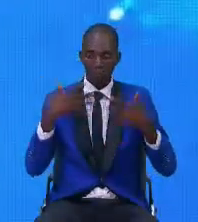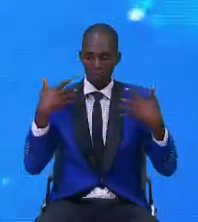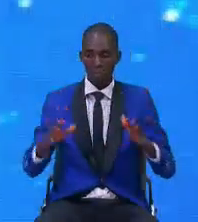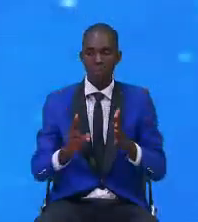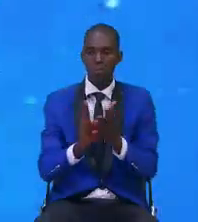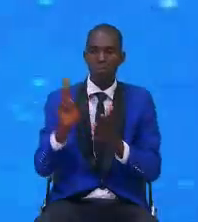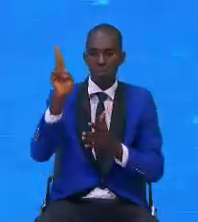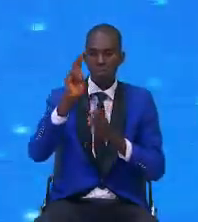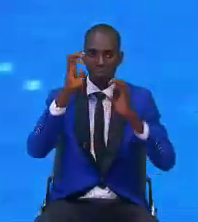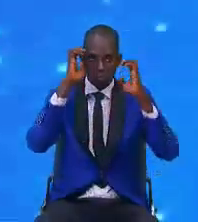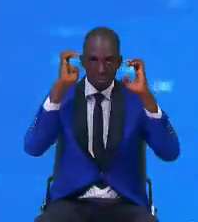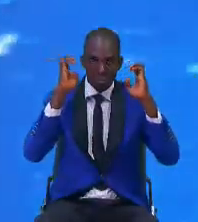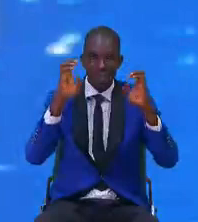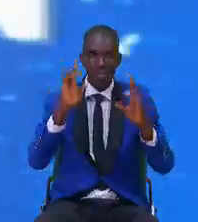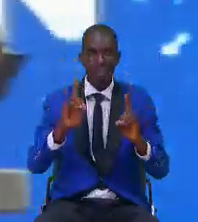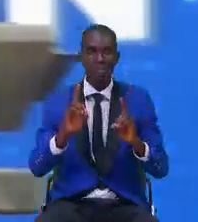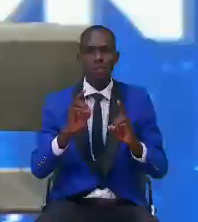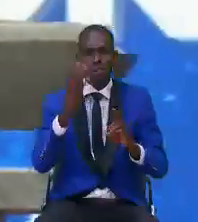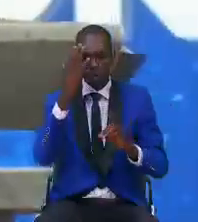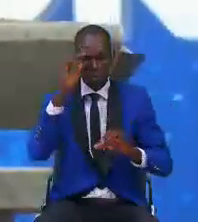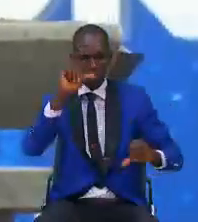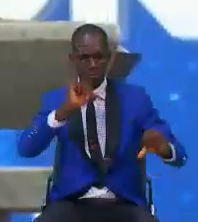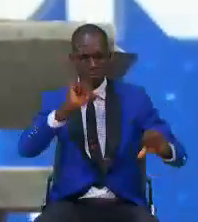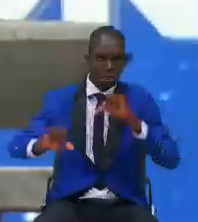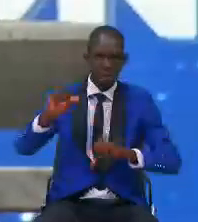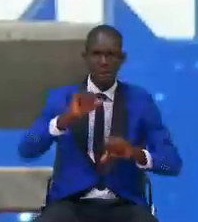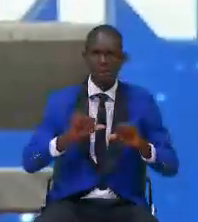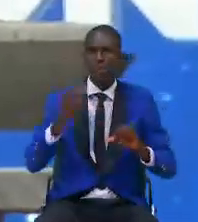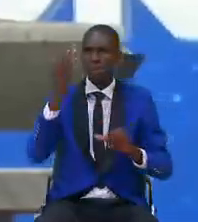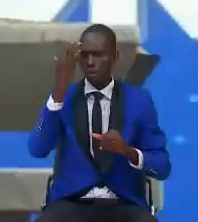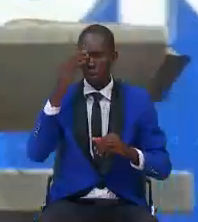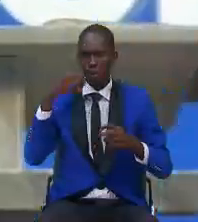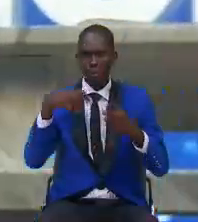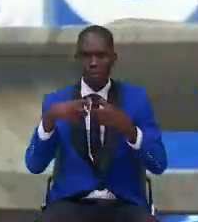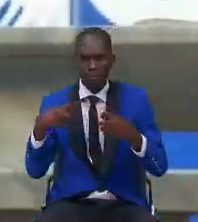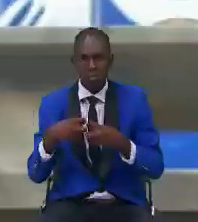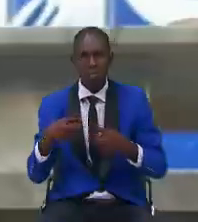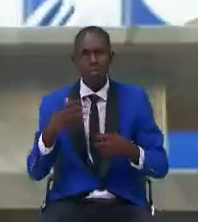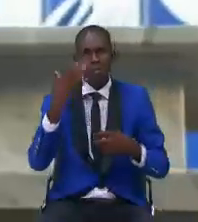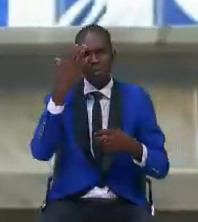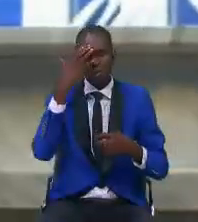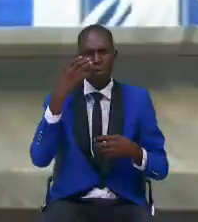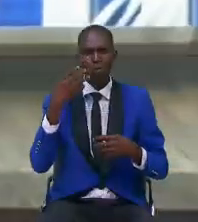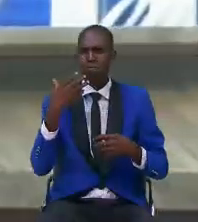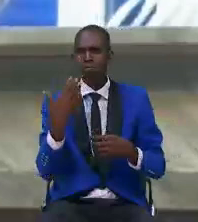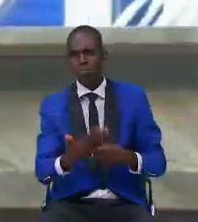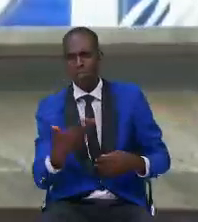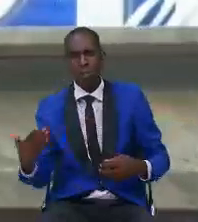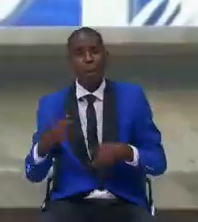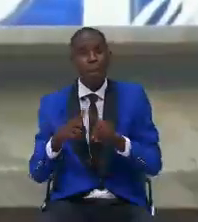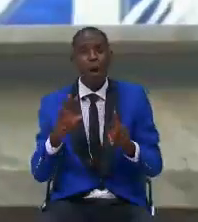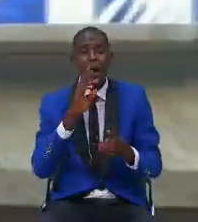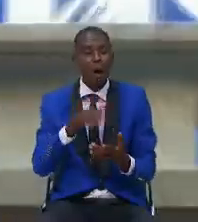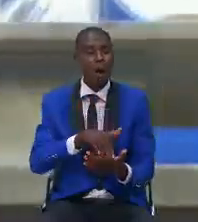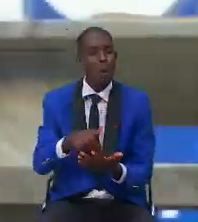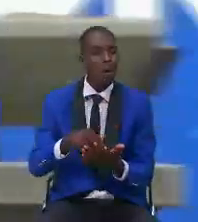are people, they are graduates, they know science, they know history, they know engineering,